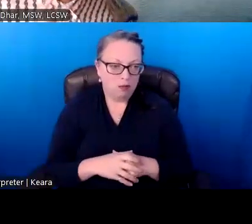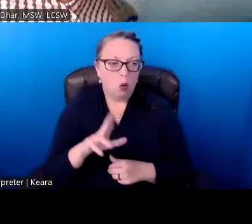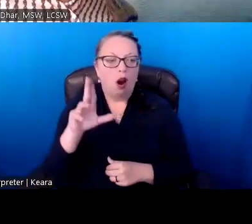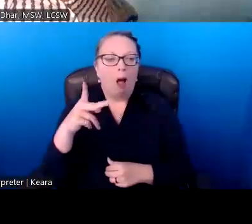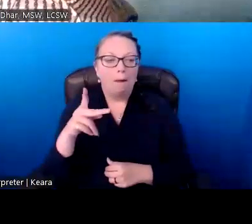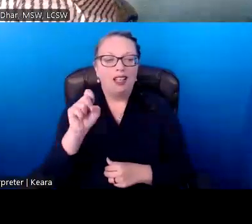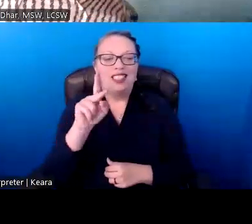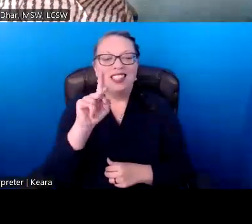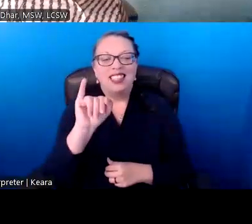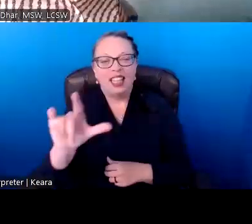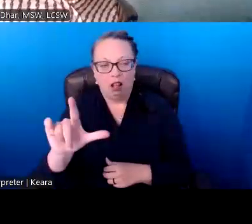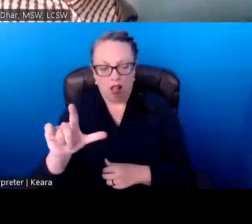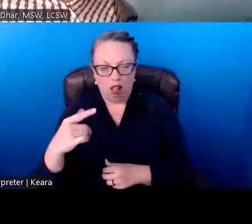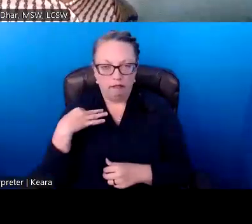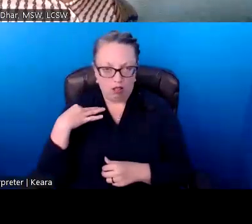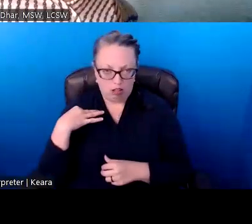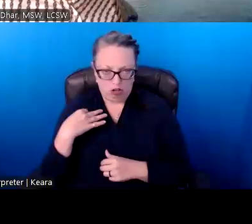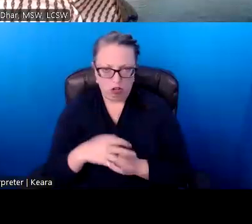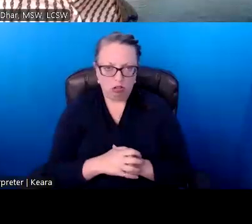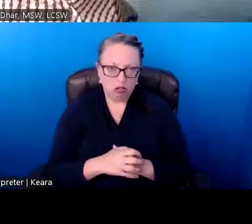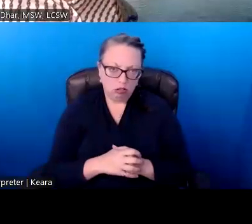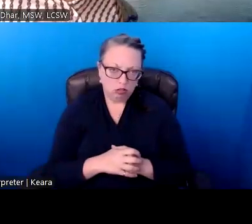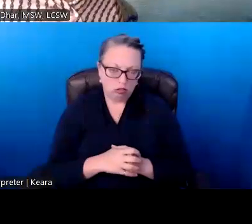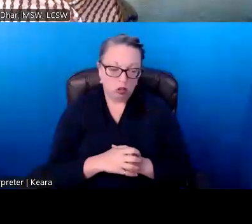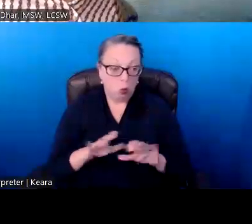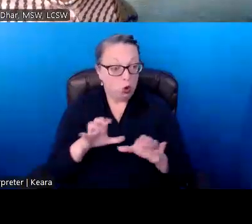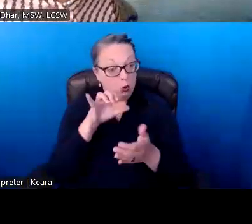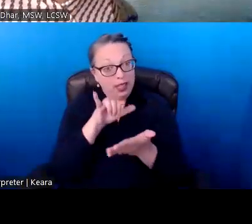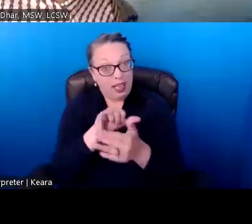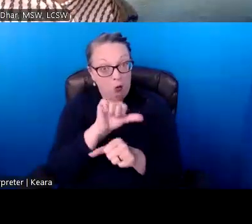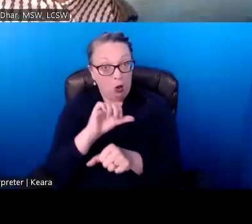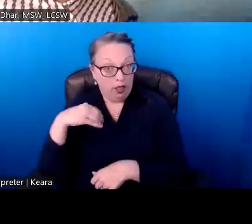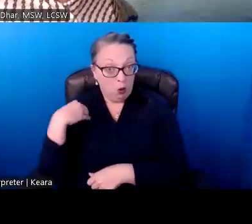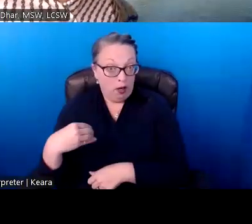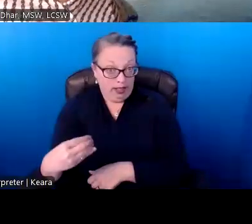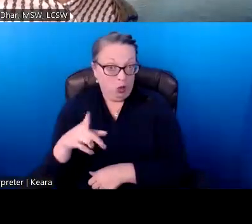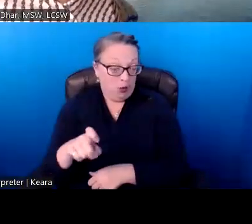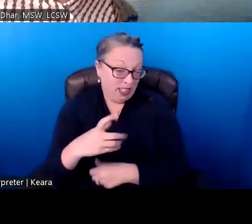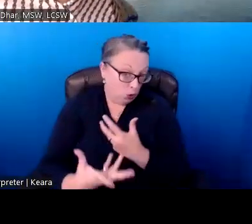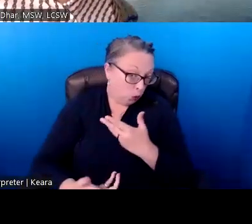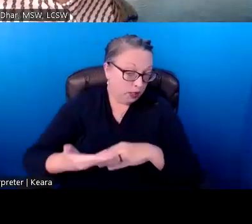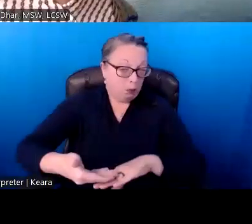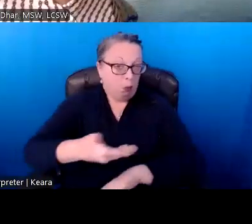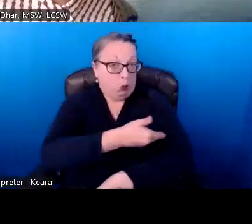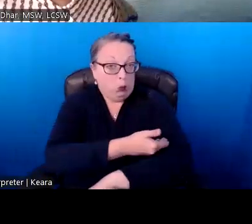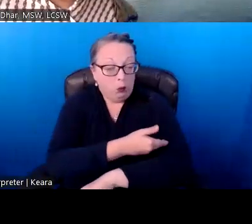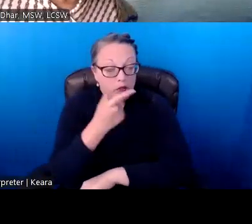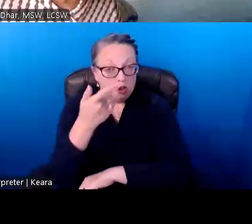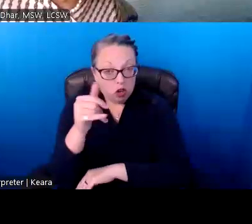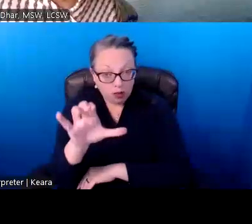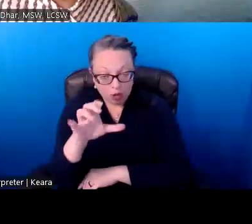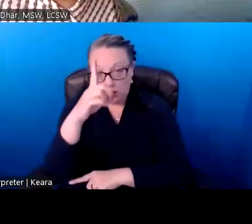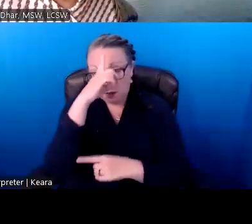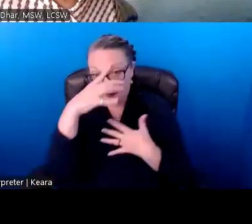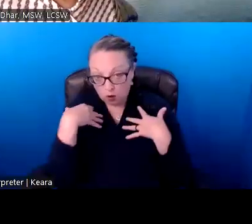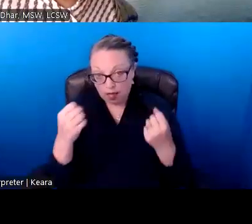We are doing a lot of that work in Oregon. So we need to enhance the geriatric mental health and substance use workforce